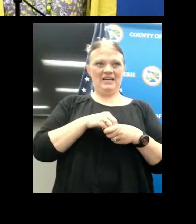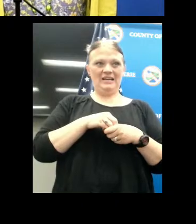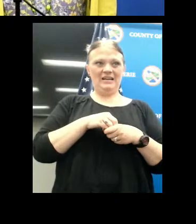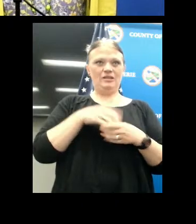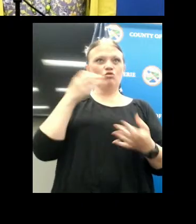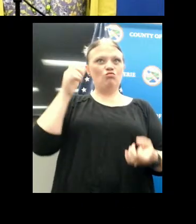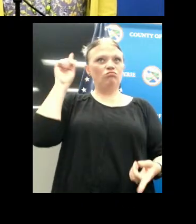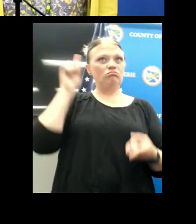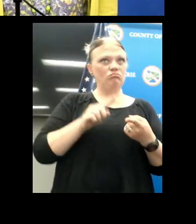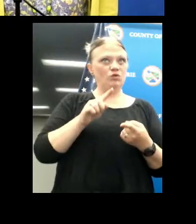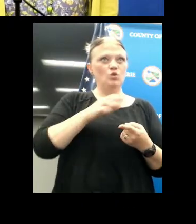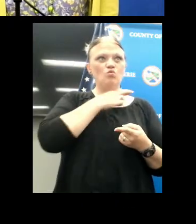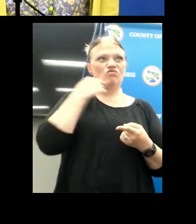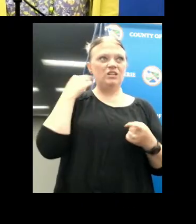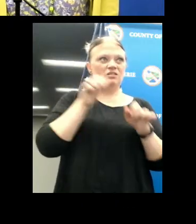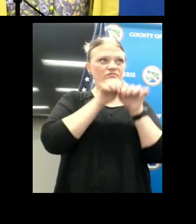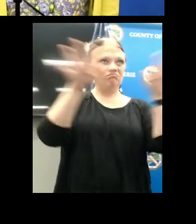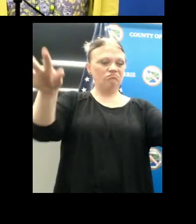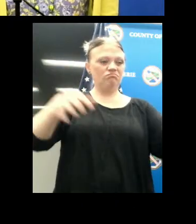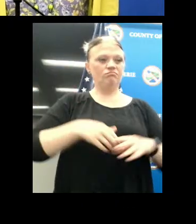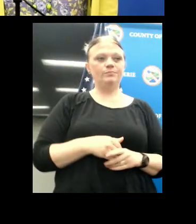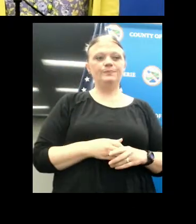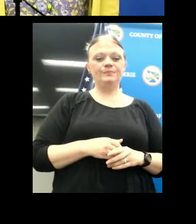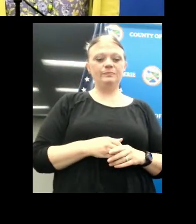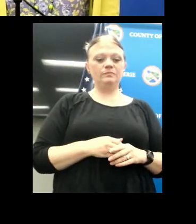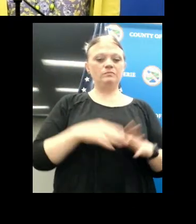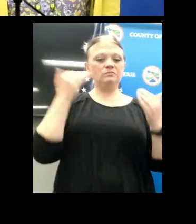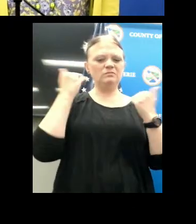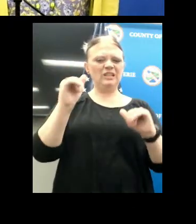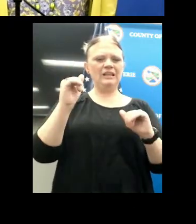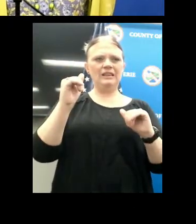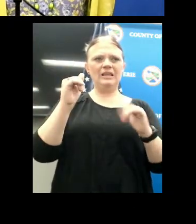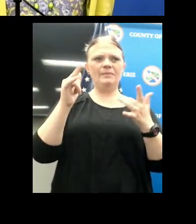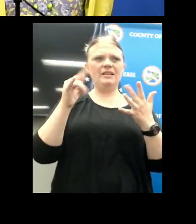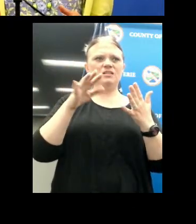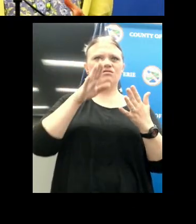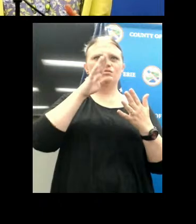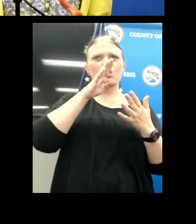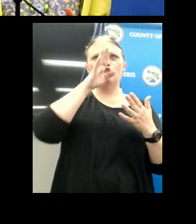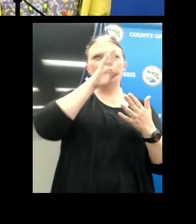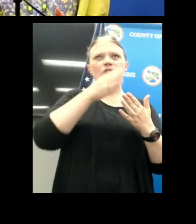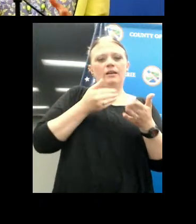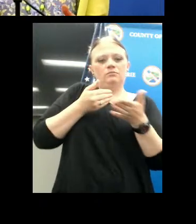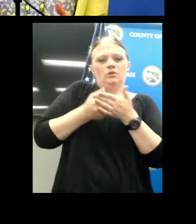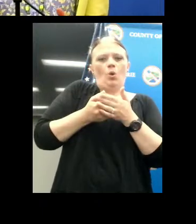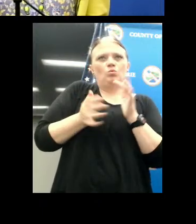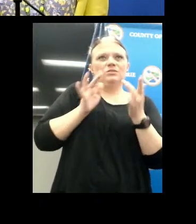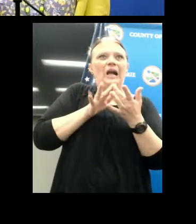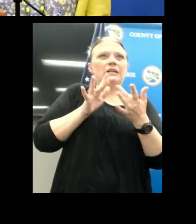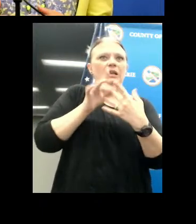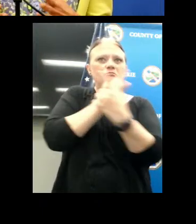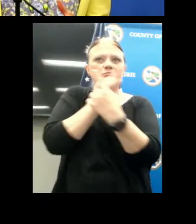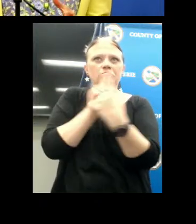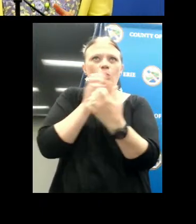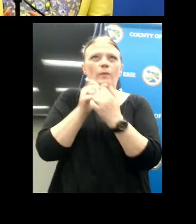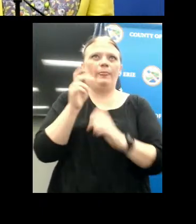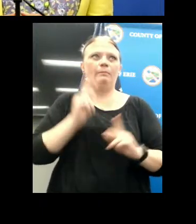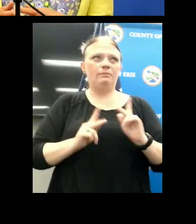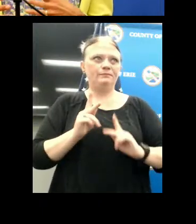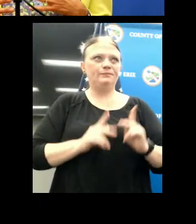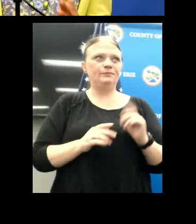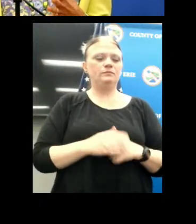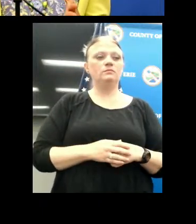inside to reduce the risk of transmission. You want to limit your any type of direct close contact to individuals, and make